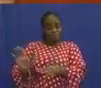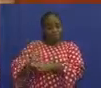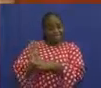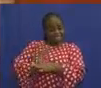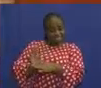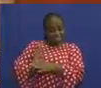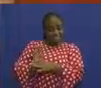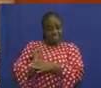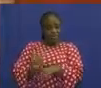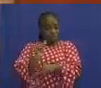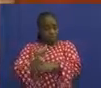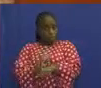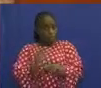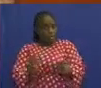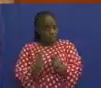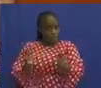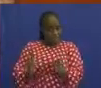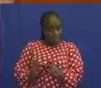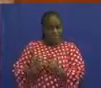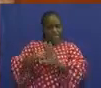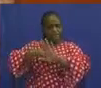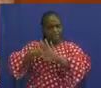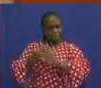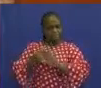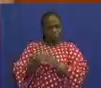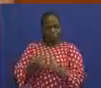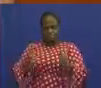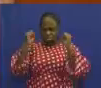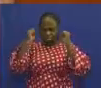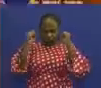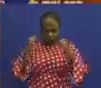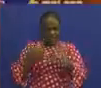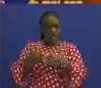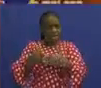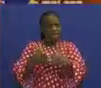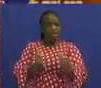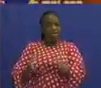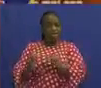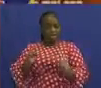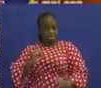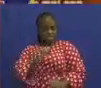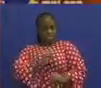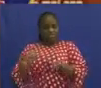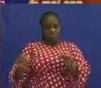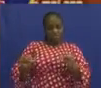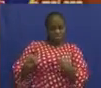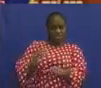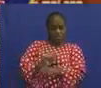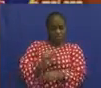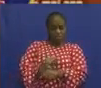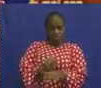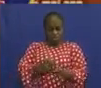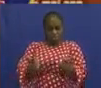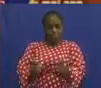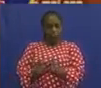of businesses and workplaces implement strictly the guidelines on staff management and workplace